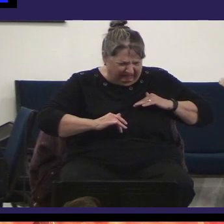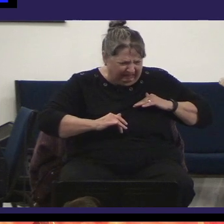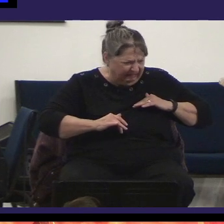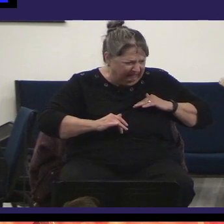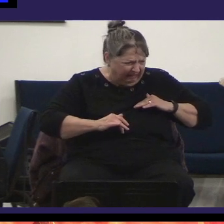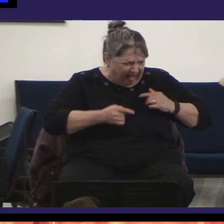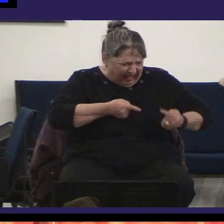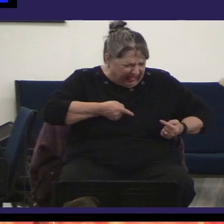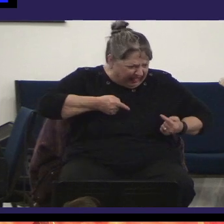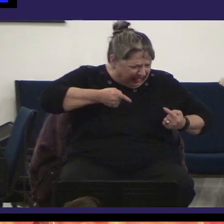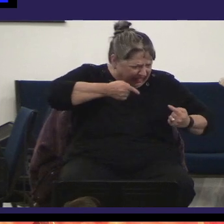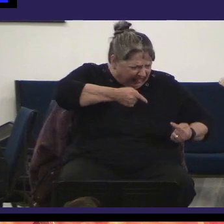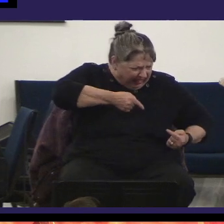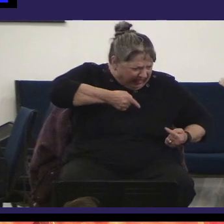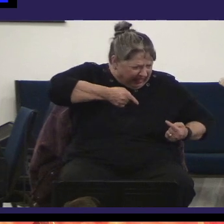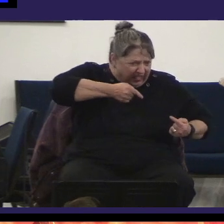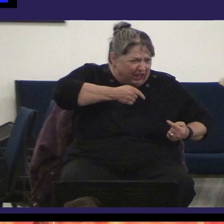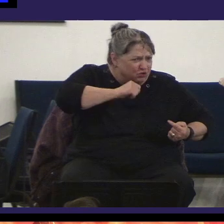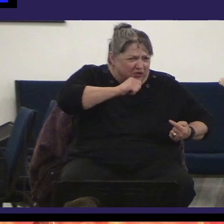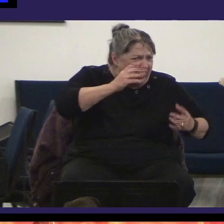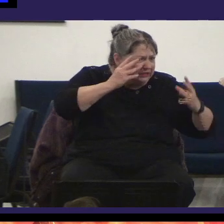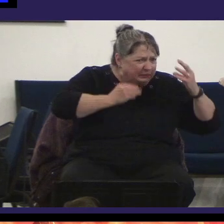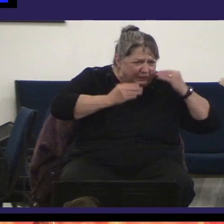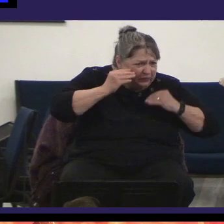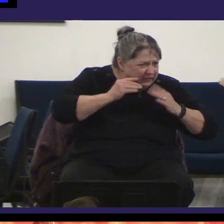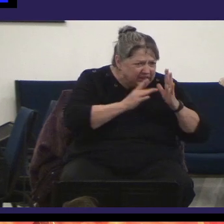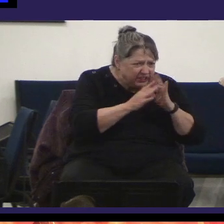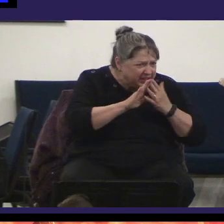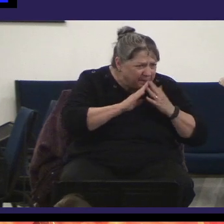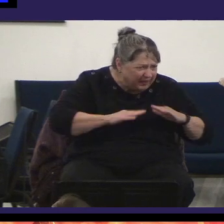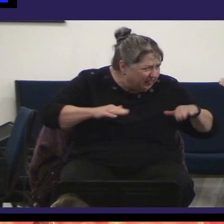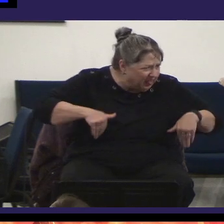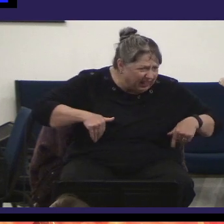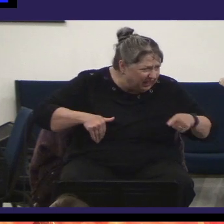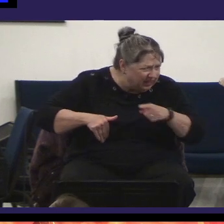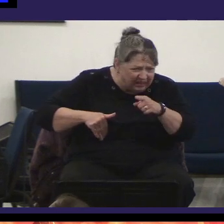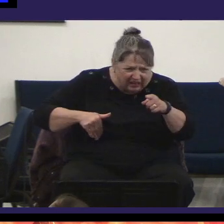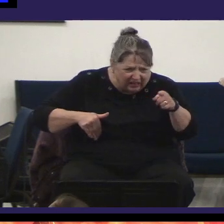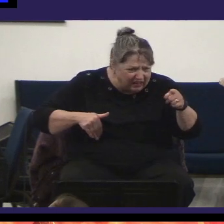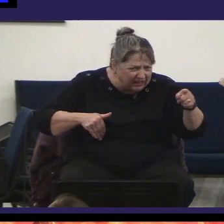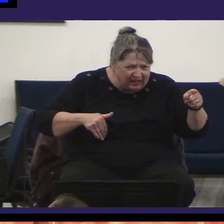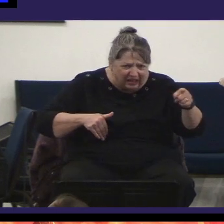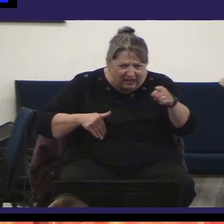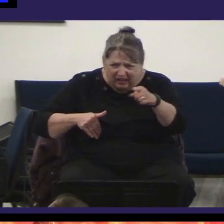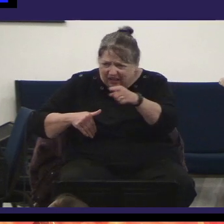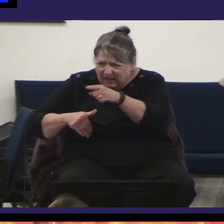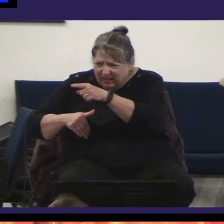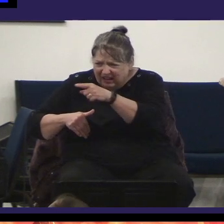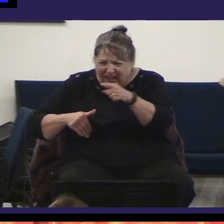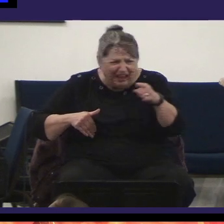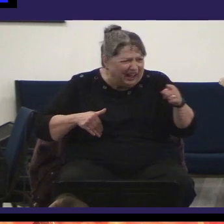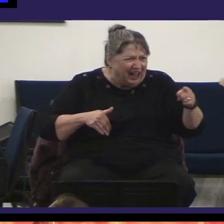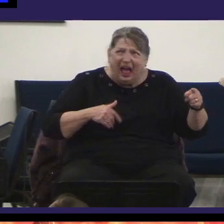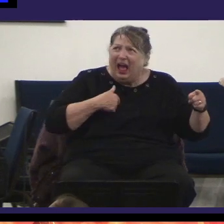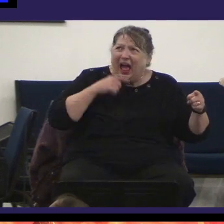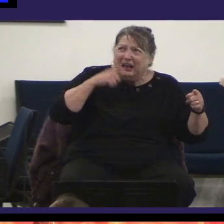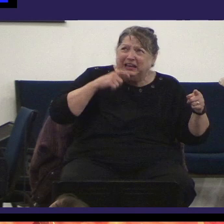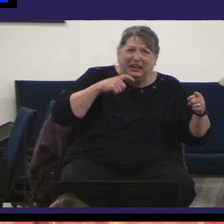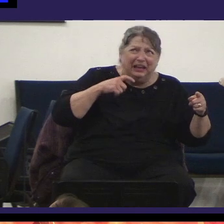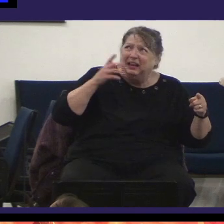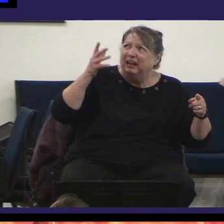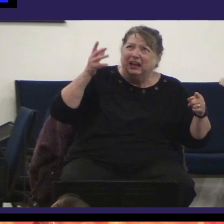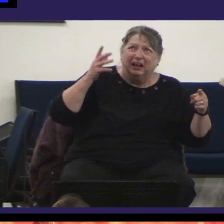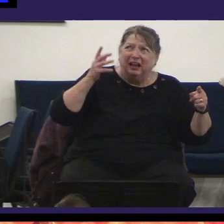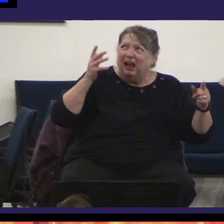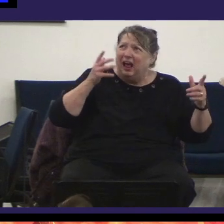You're not experiencing the peace of Jesus. You're just not experiencing His peace, and you know it's not there. It goes and comes and goes